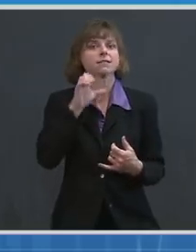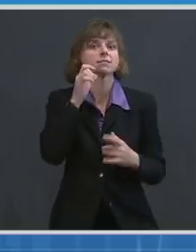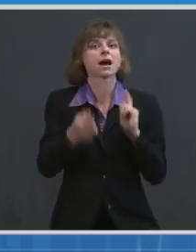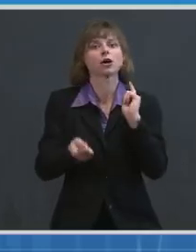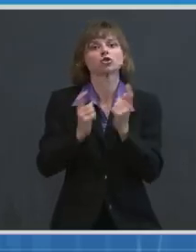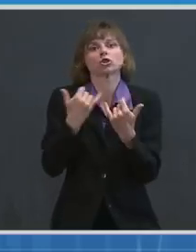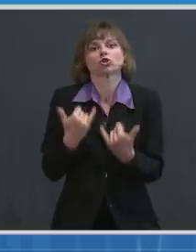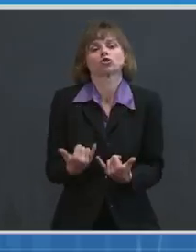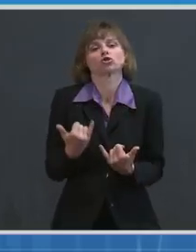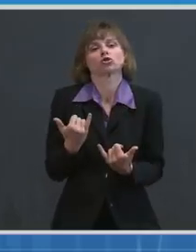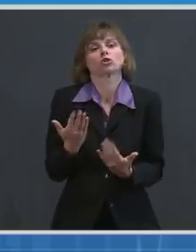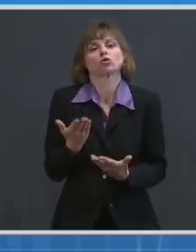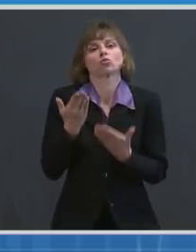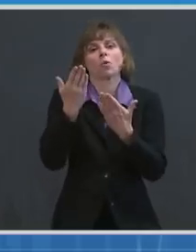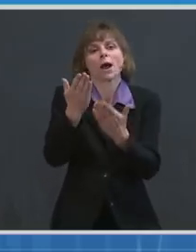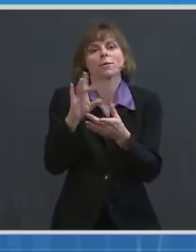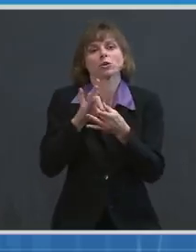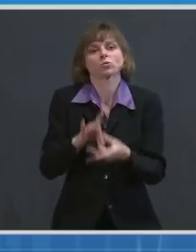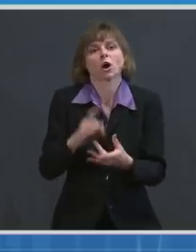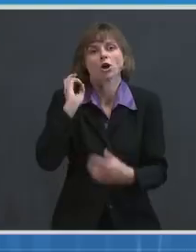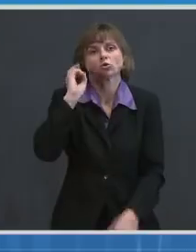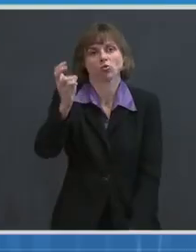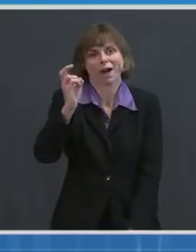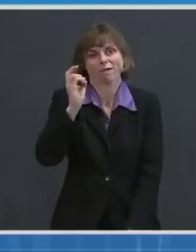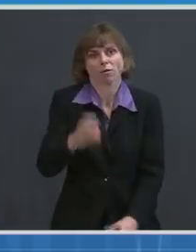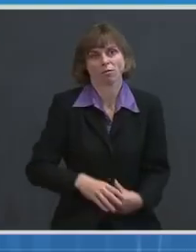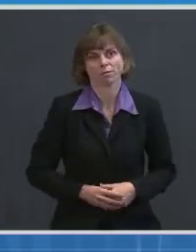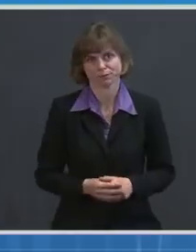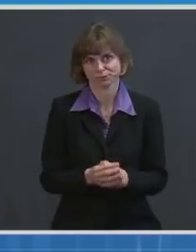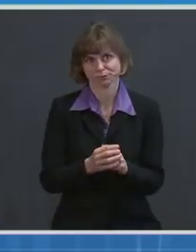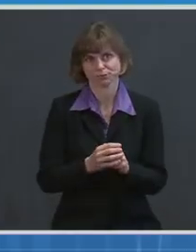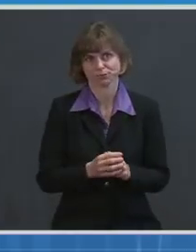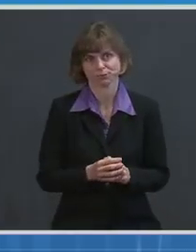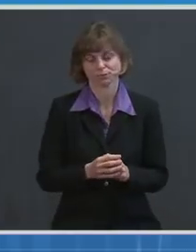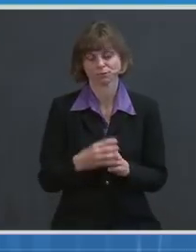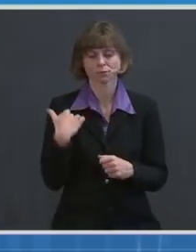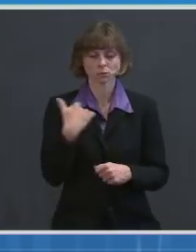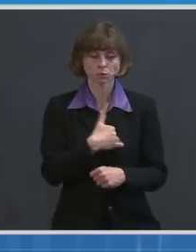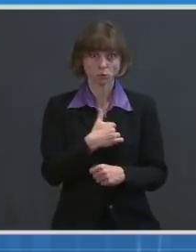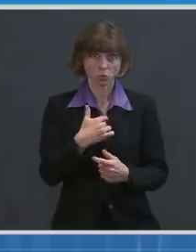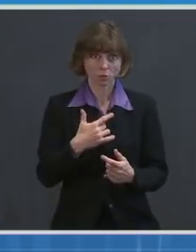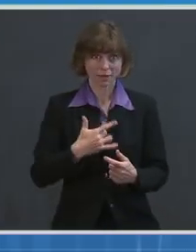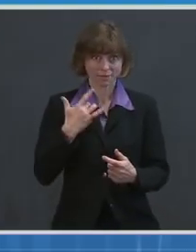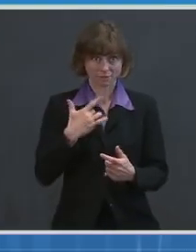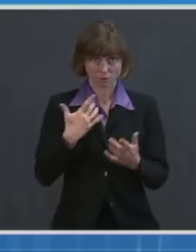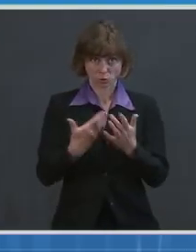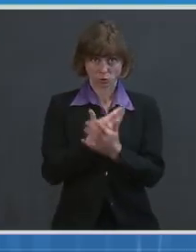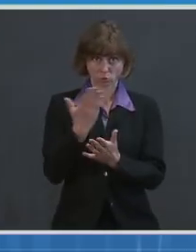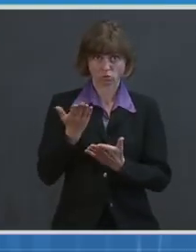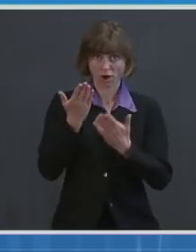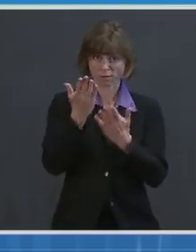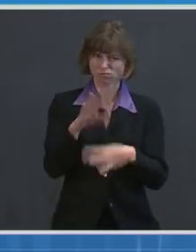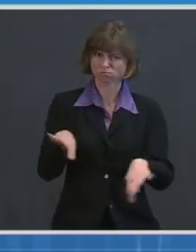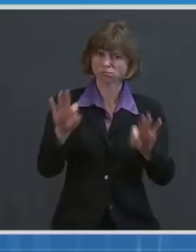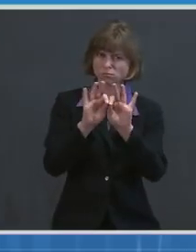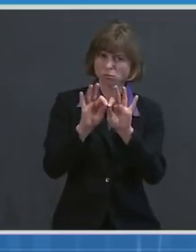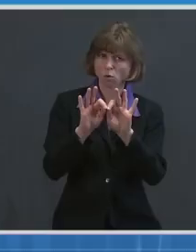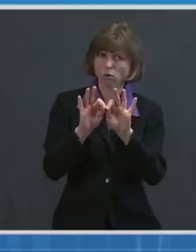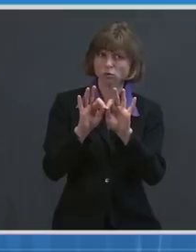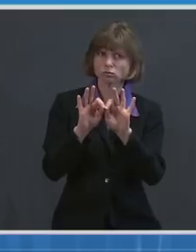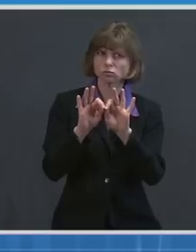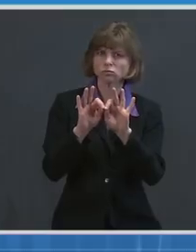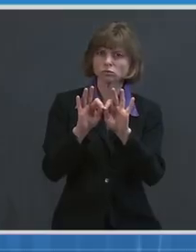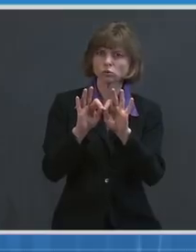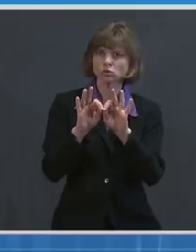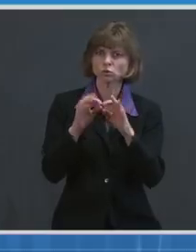on travel. We believe these new recommendations are an important first step in our efforts to